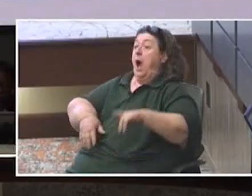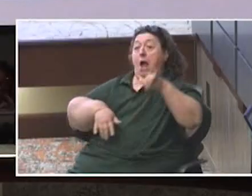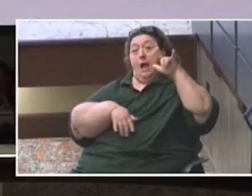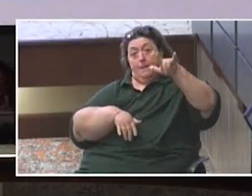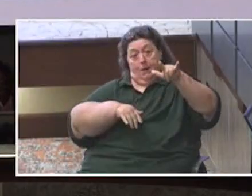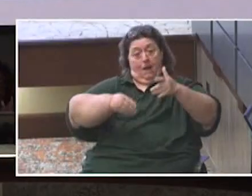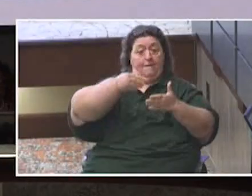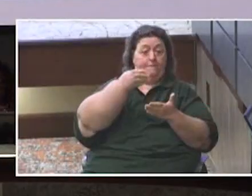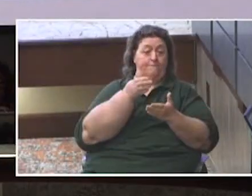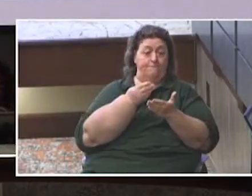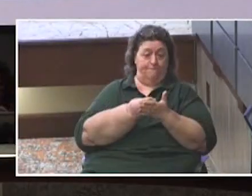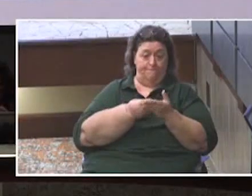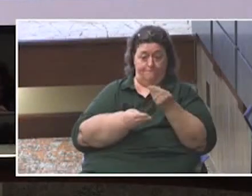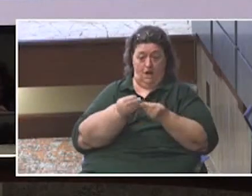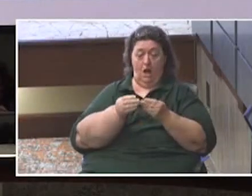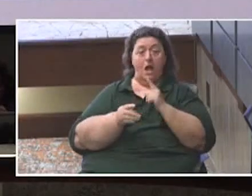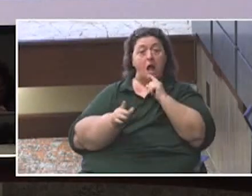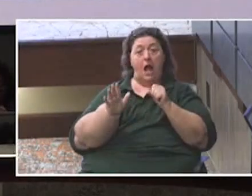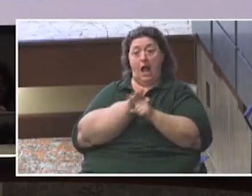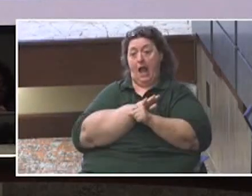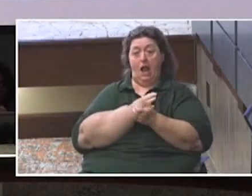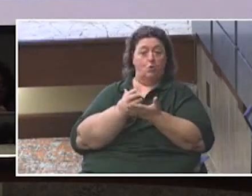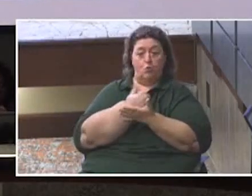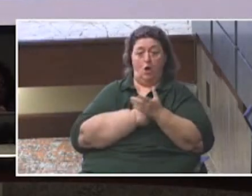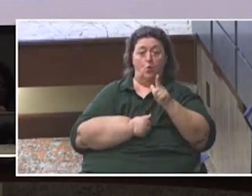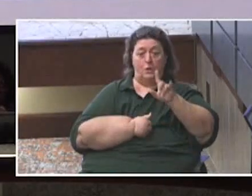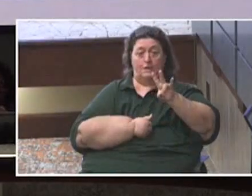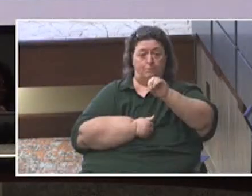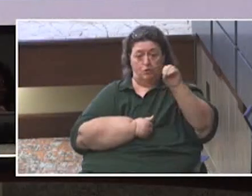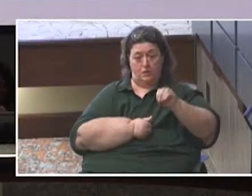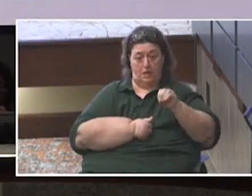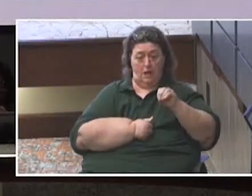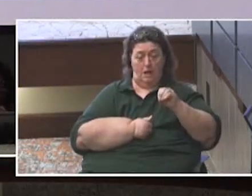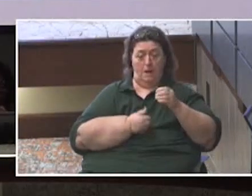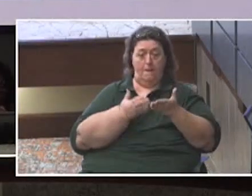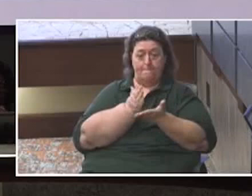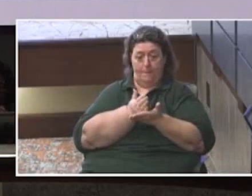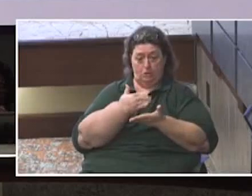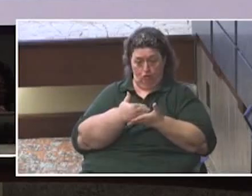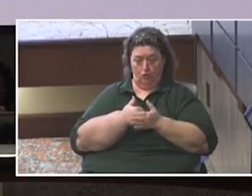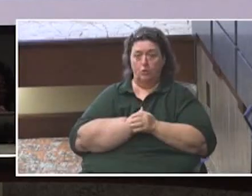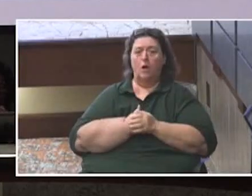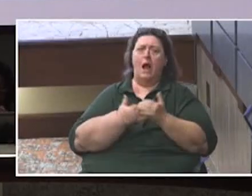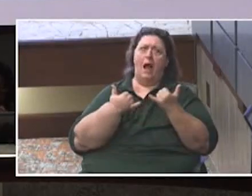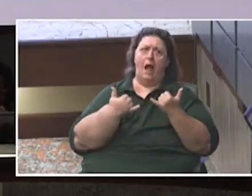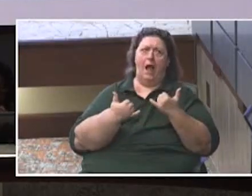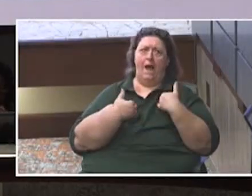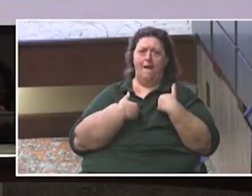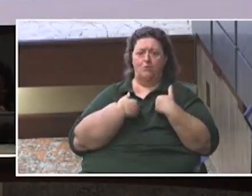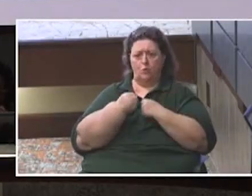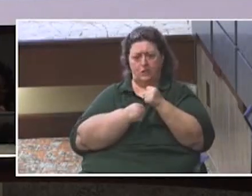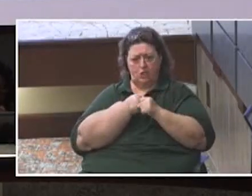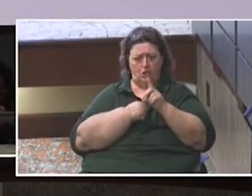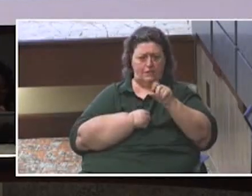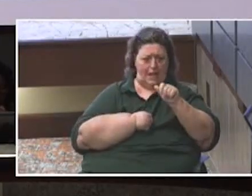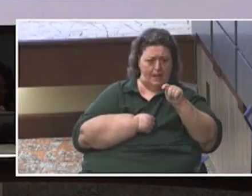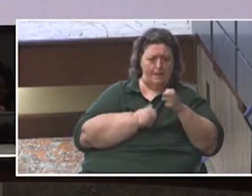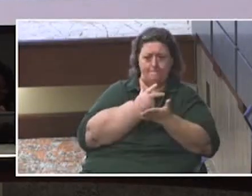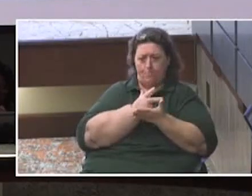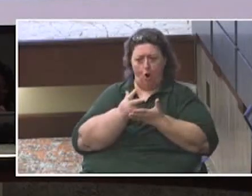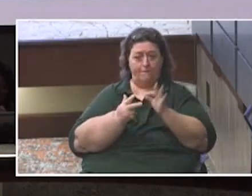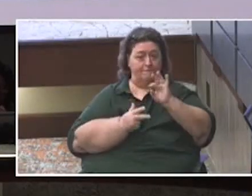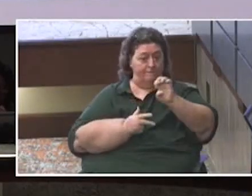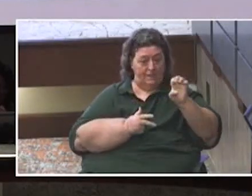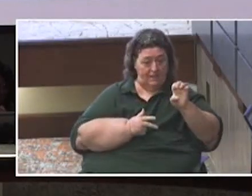Our airport fund, our total actual revenues are at 27% of budget. We've got year-to-date parking